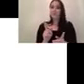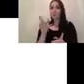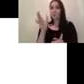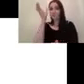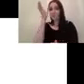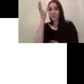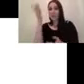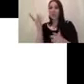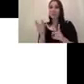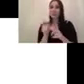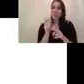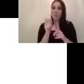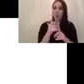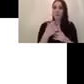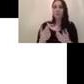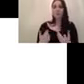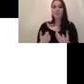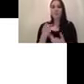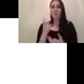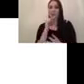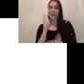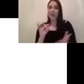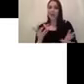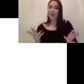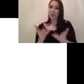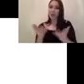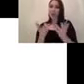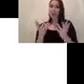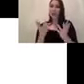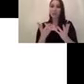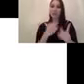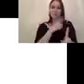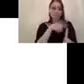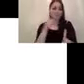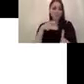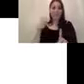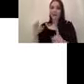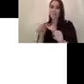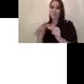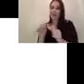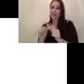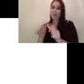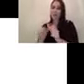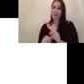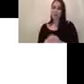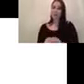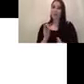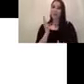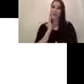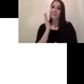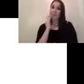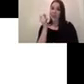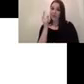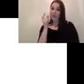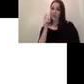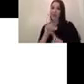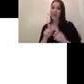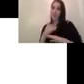proposals, then you can increase the threshold to get a better ones. It's quite a simple idea, but works quite